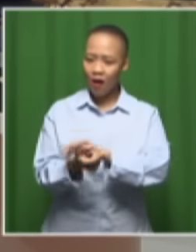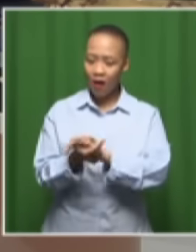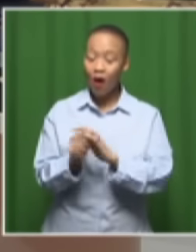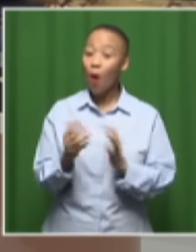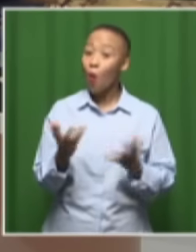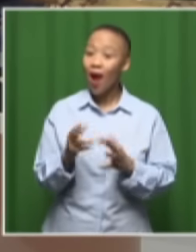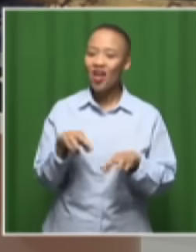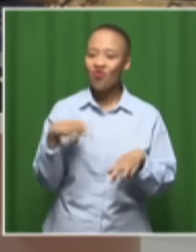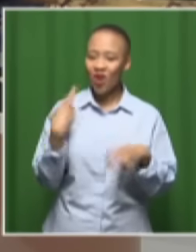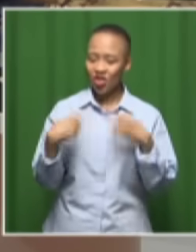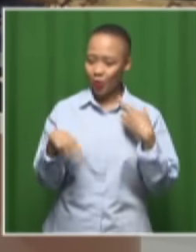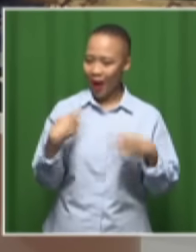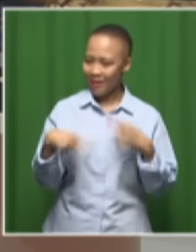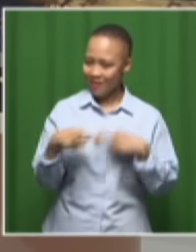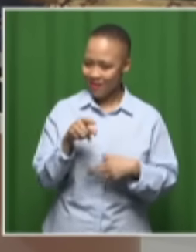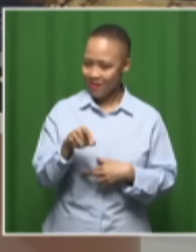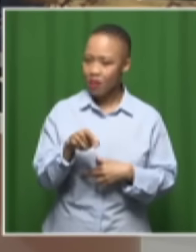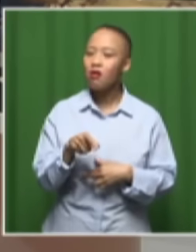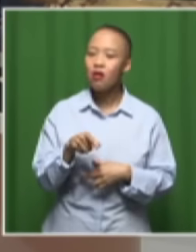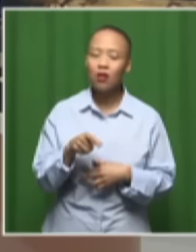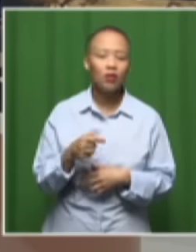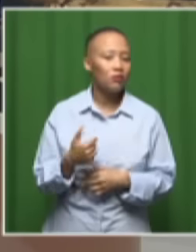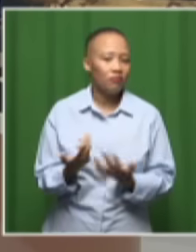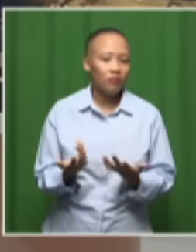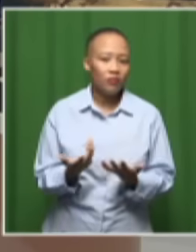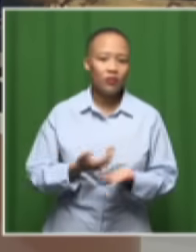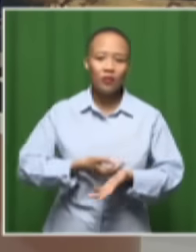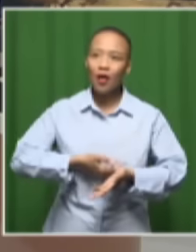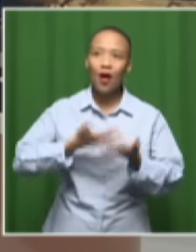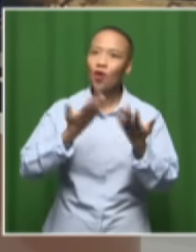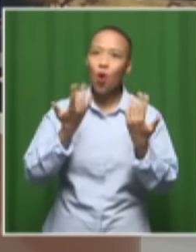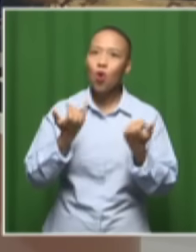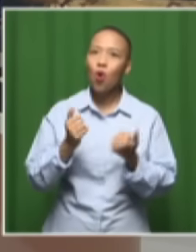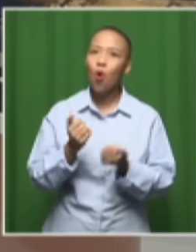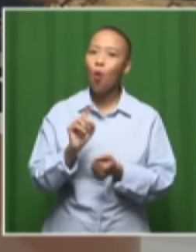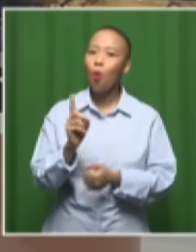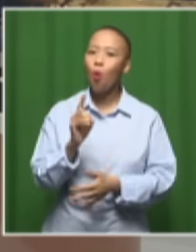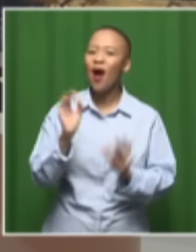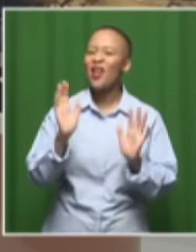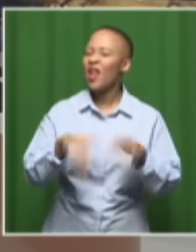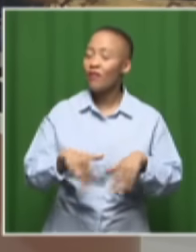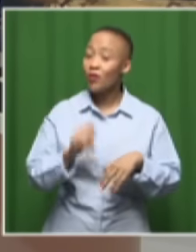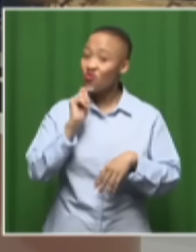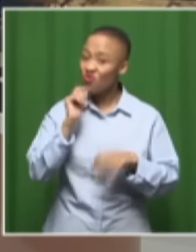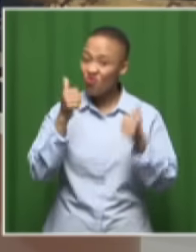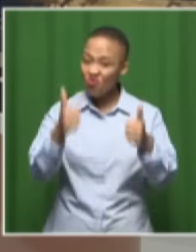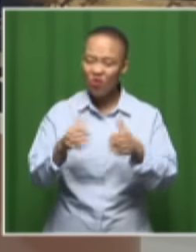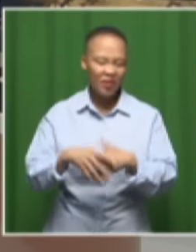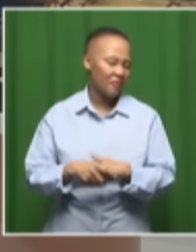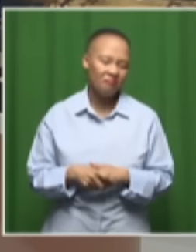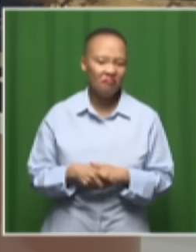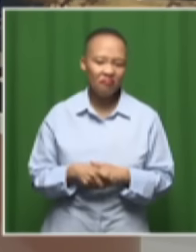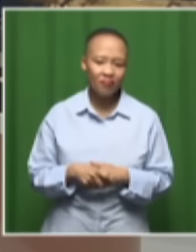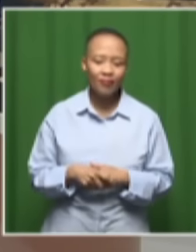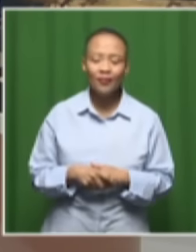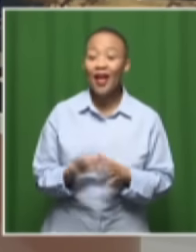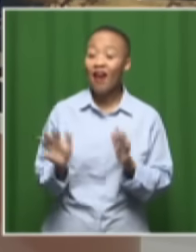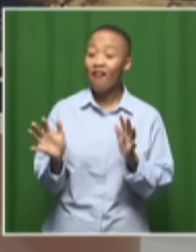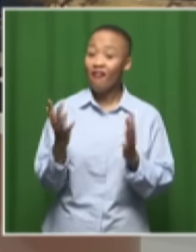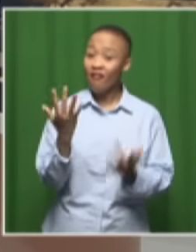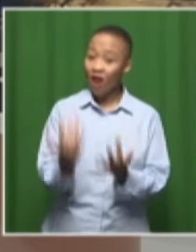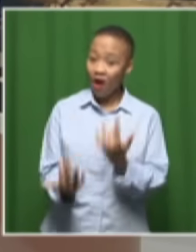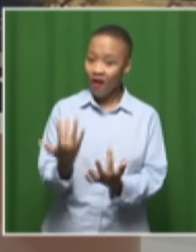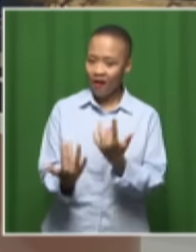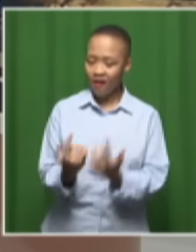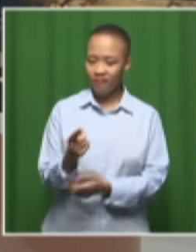and I don't know if much is left, but it is not good at all. These fires, remember there was a fire at Sun City over the weekend